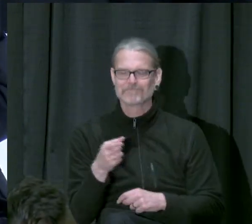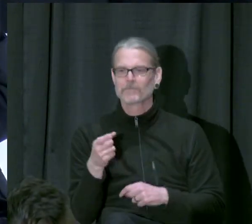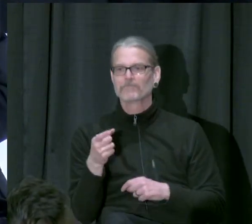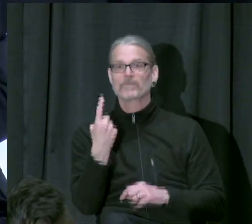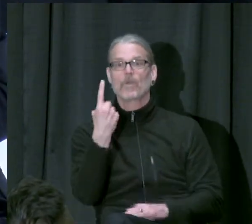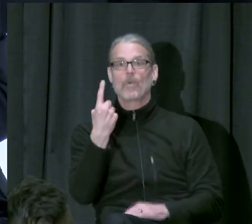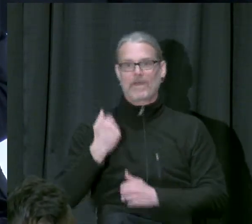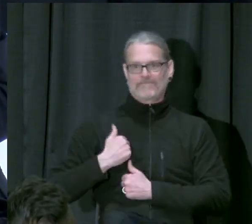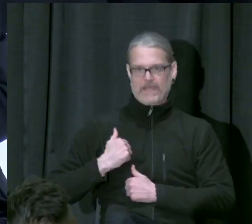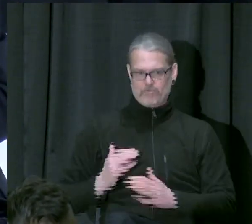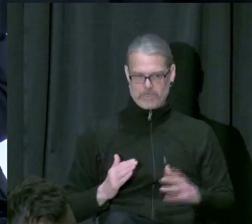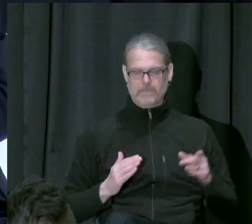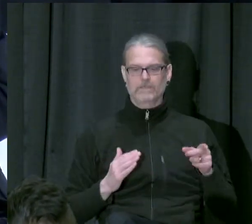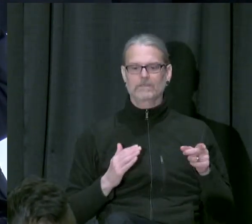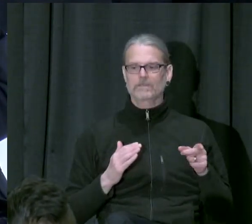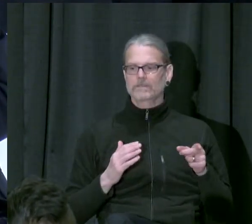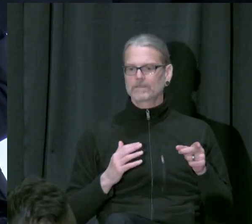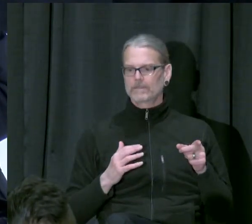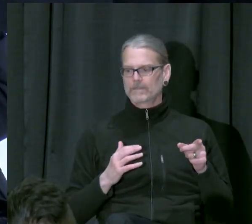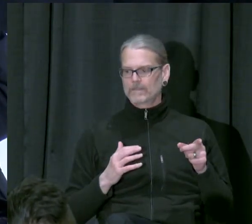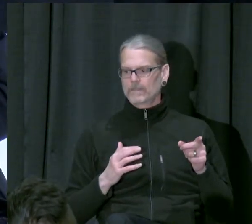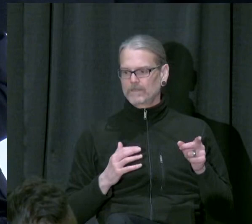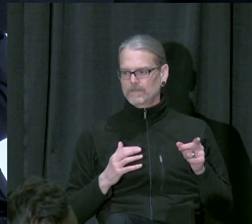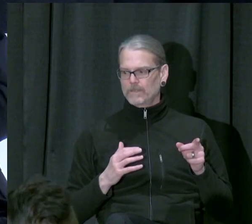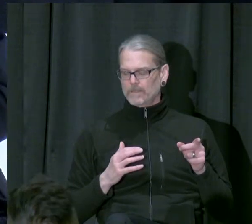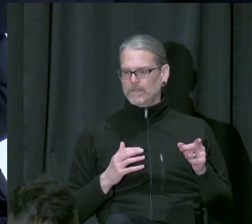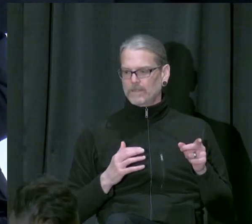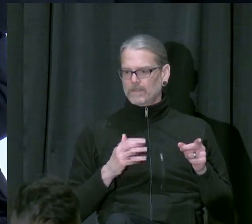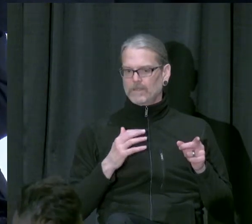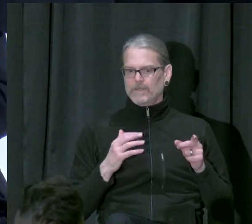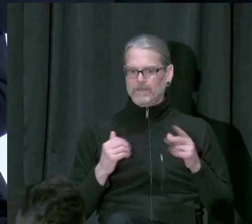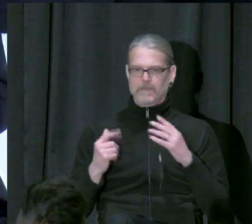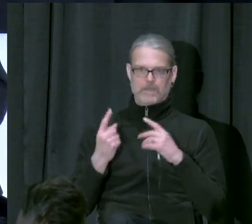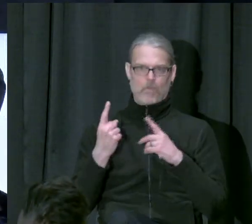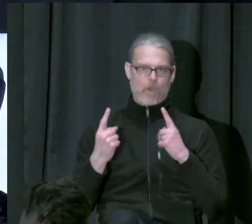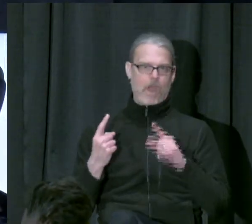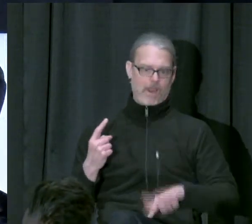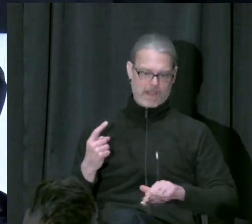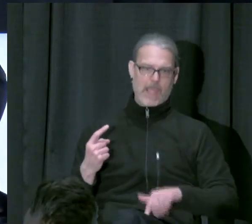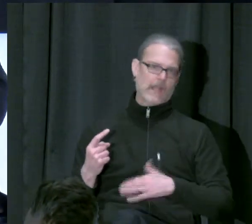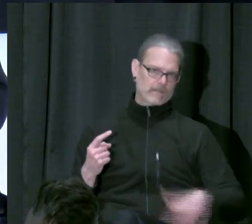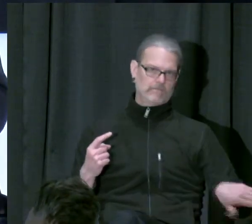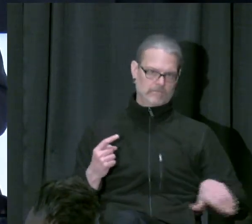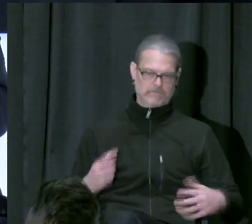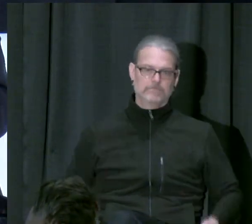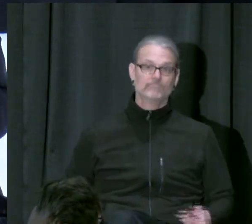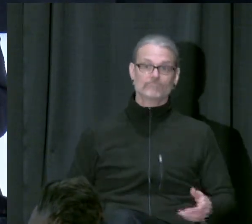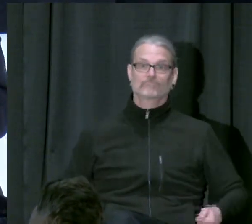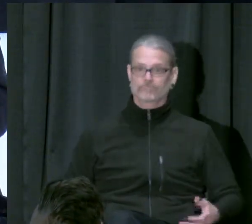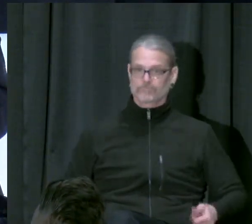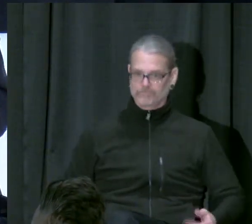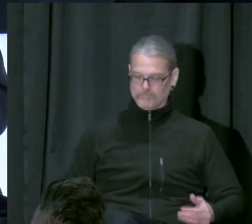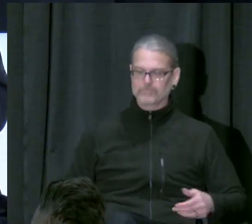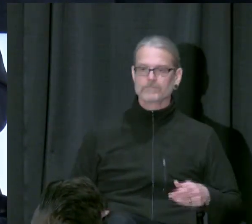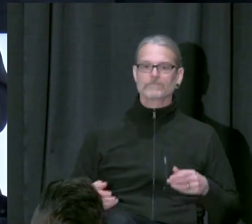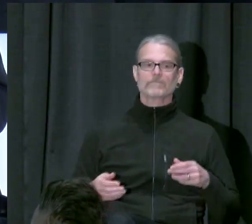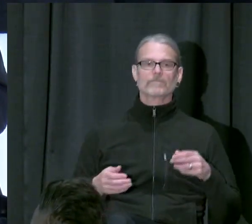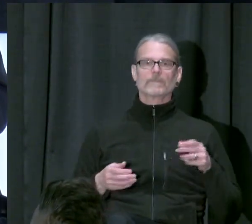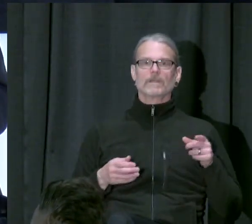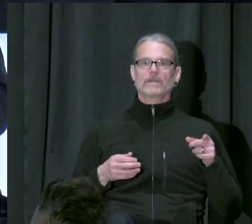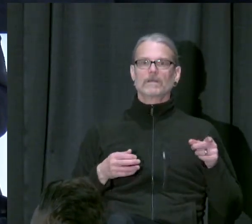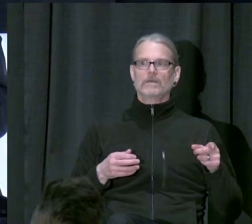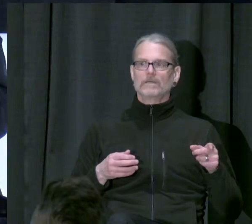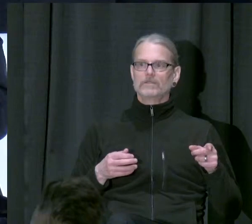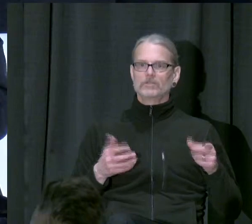One veteran, she had lost her one leg and used a wheelchair a lot, but she didn't always want